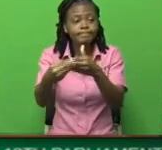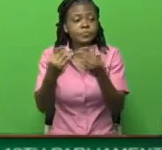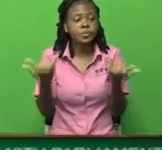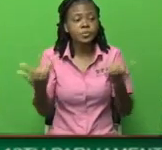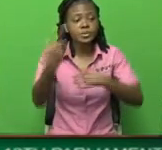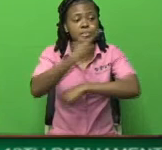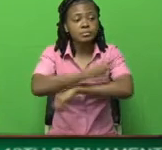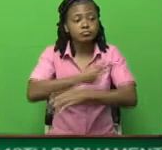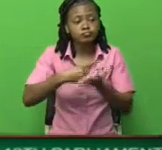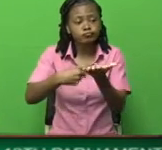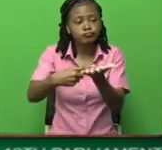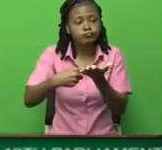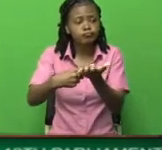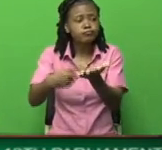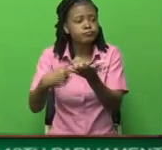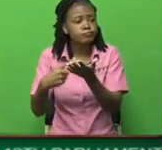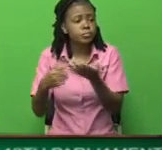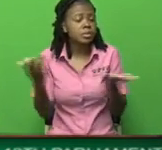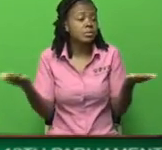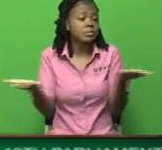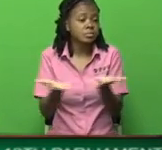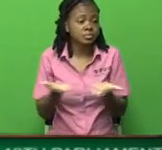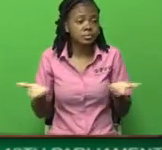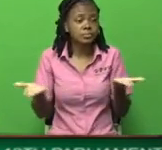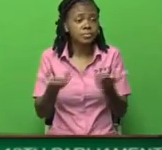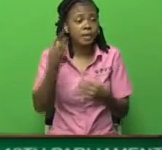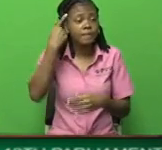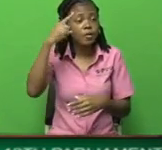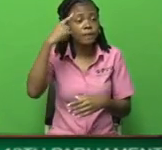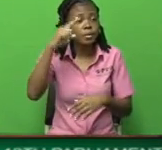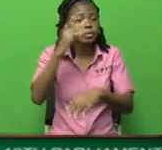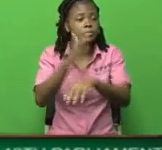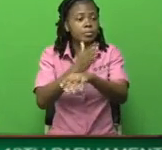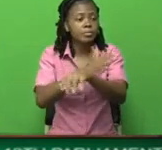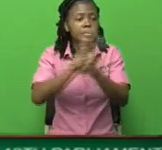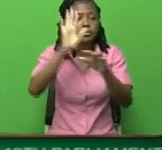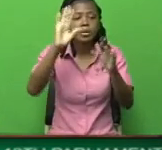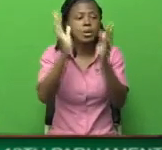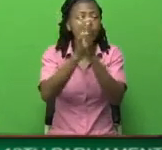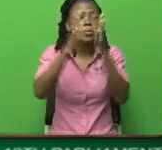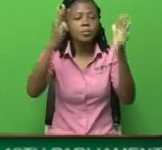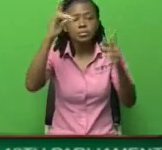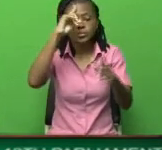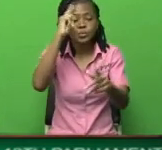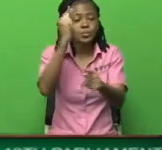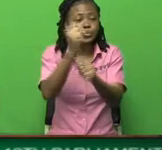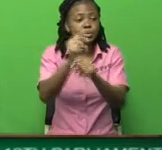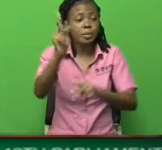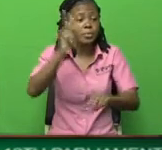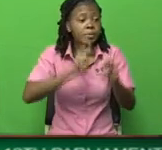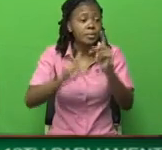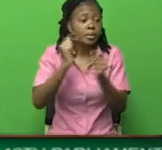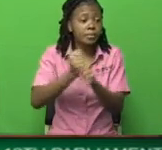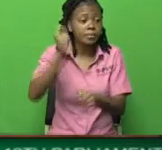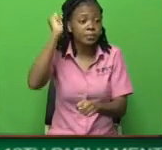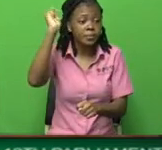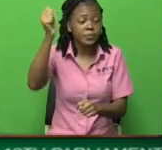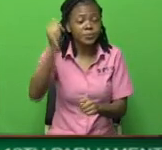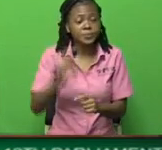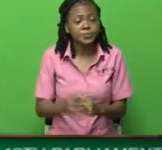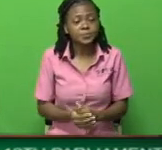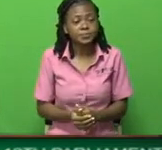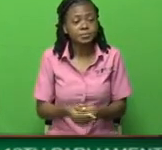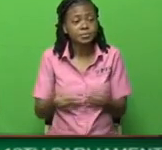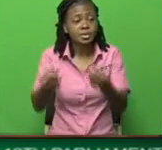members of this house they assembled for the advancement of your glory and the trust and Welfare of the people of Trinidad and Tobago